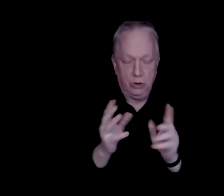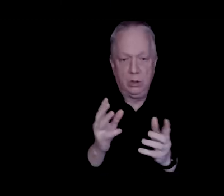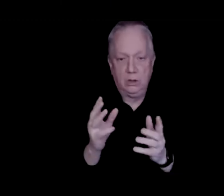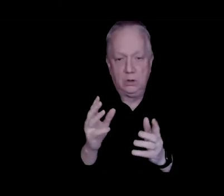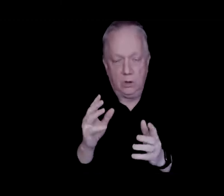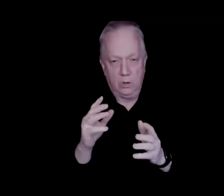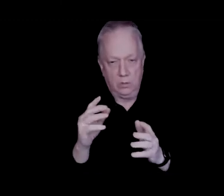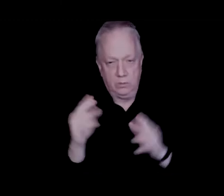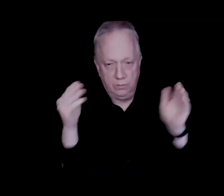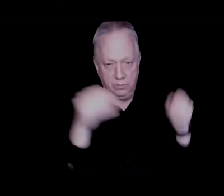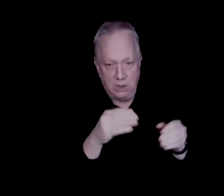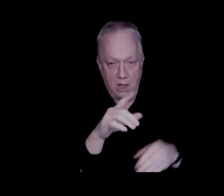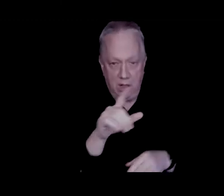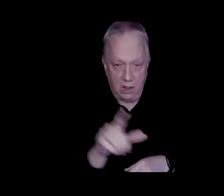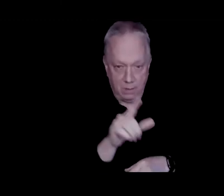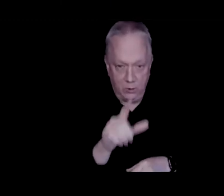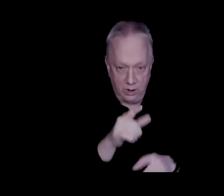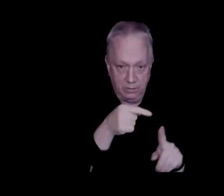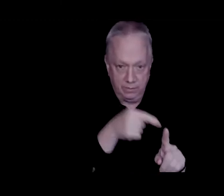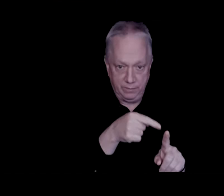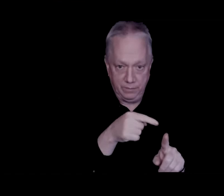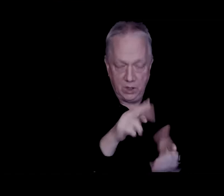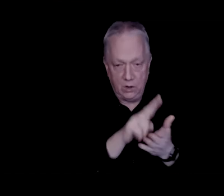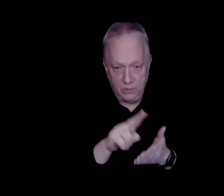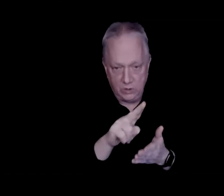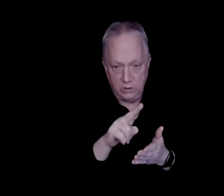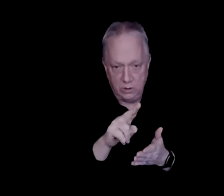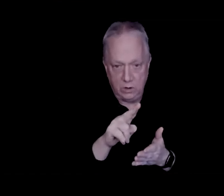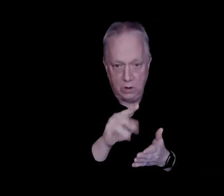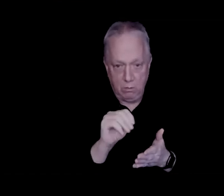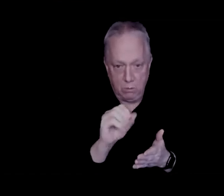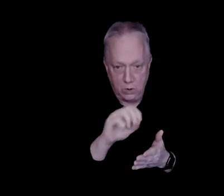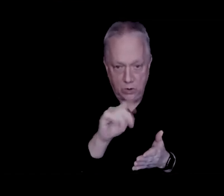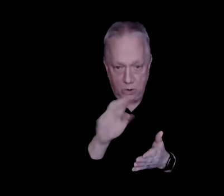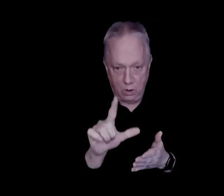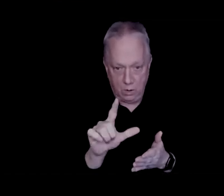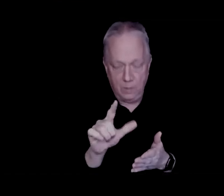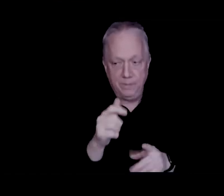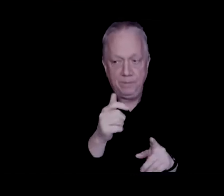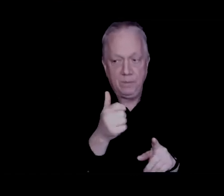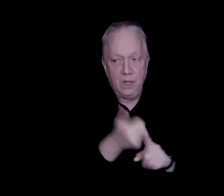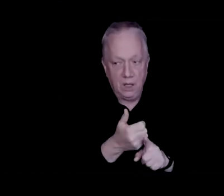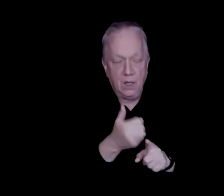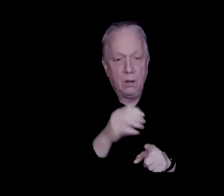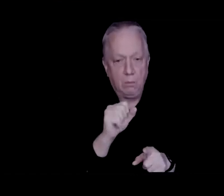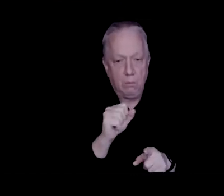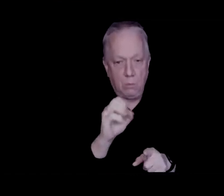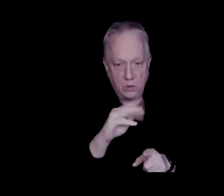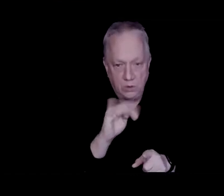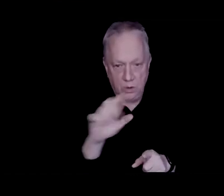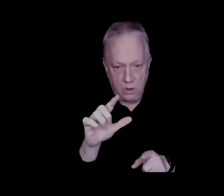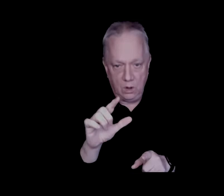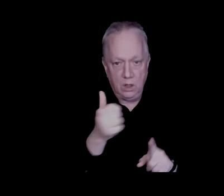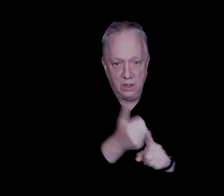library of the University of Mosul. And Mosul,